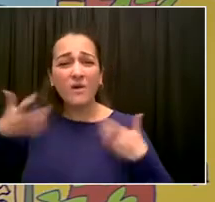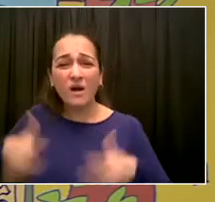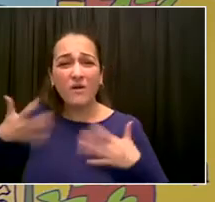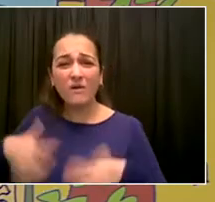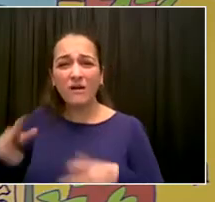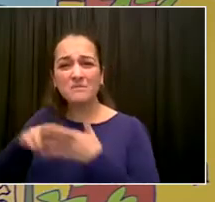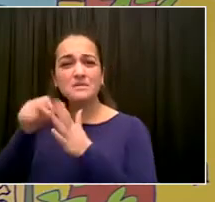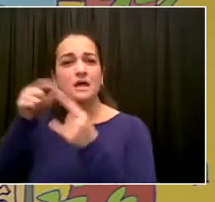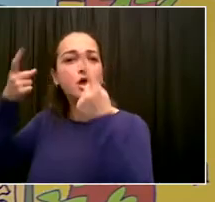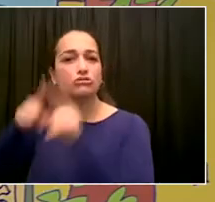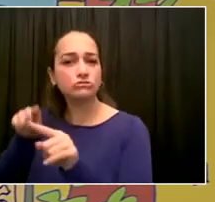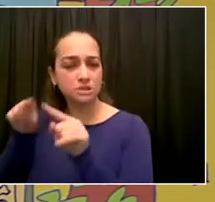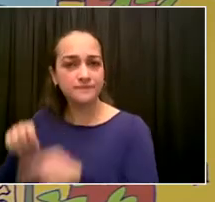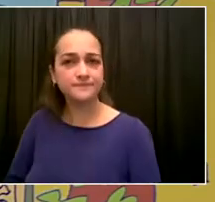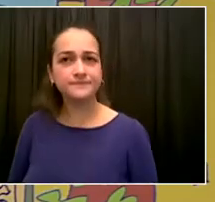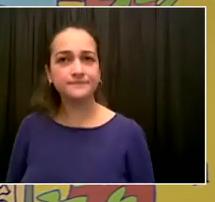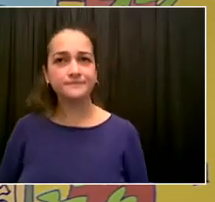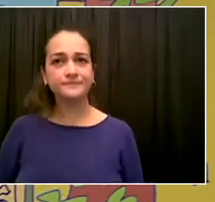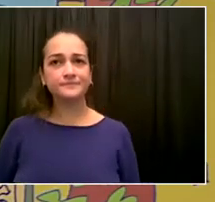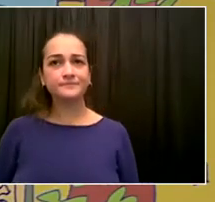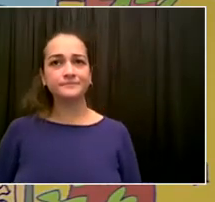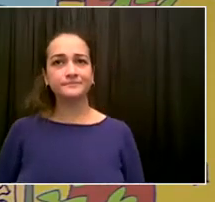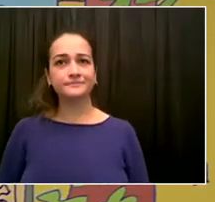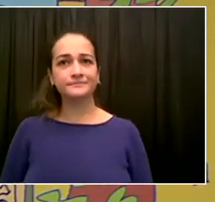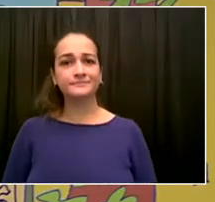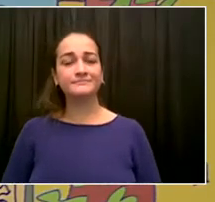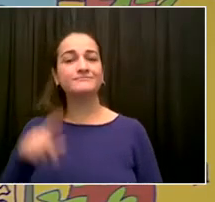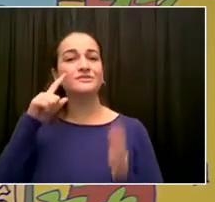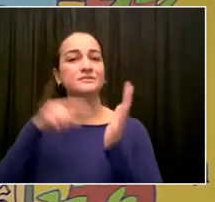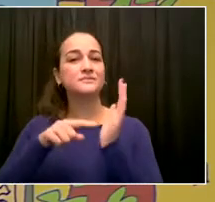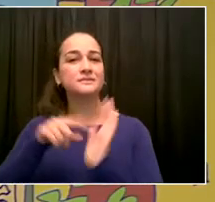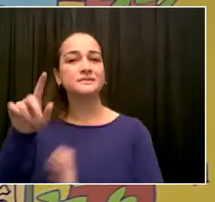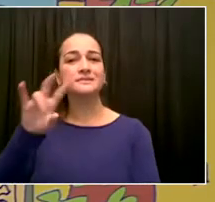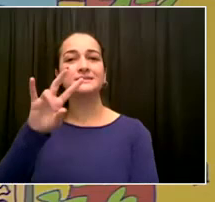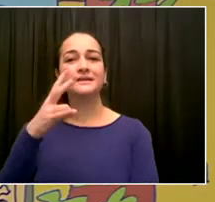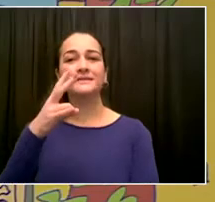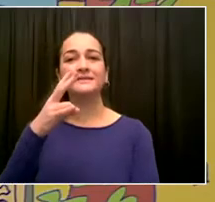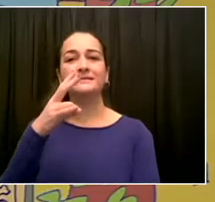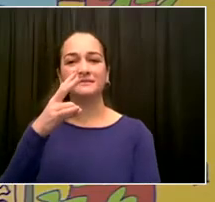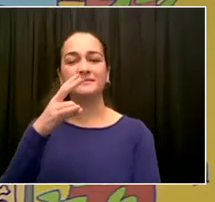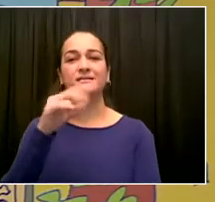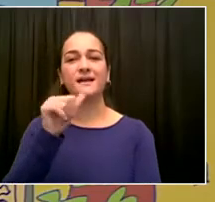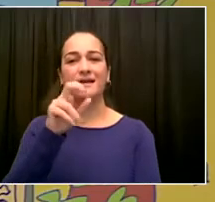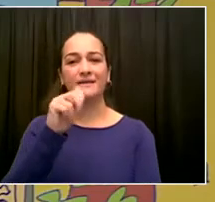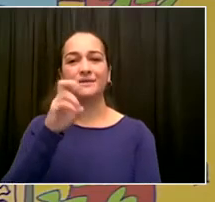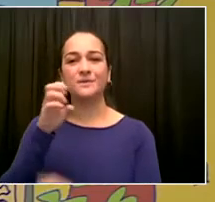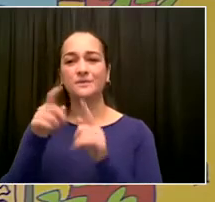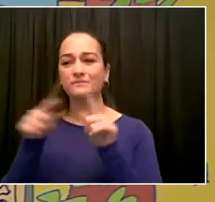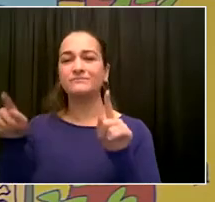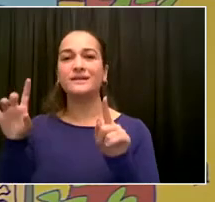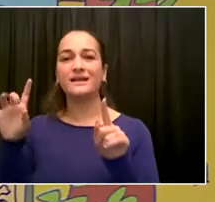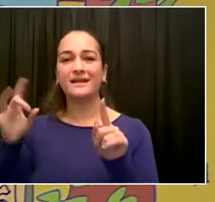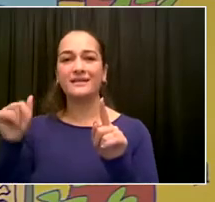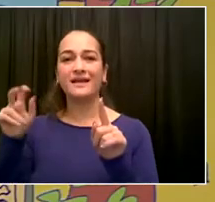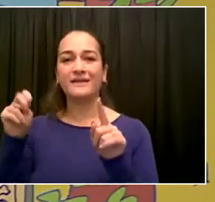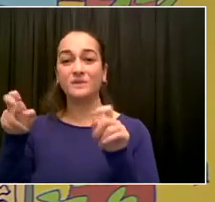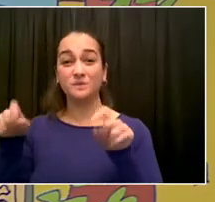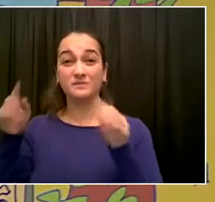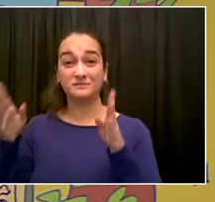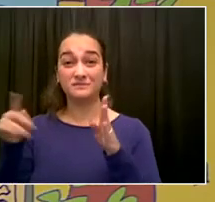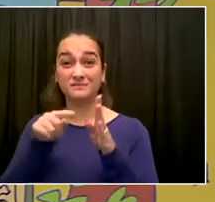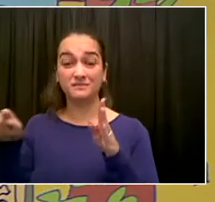DOT hasn't been entirely responsive, hasn't been consciously diverse in its